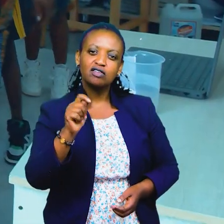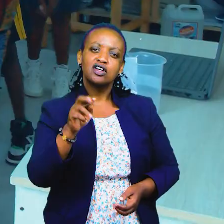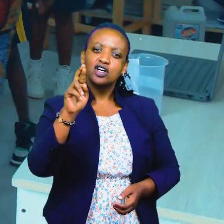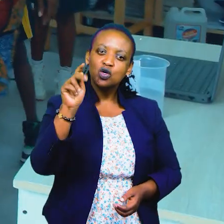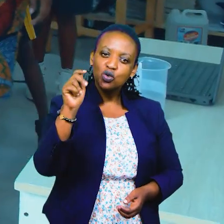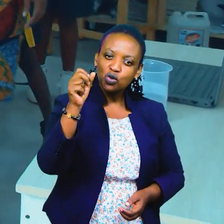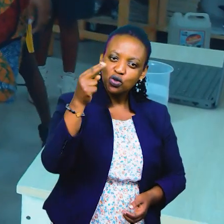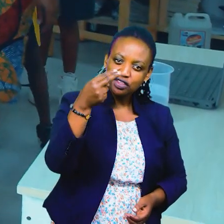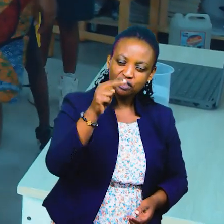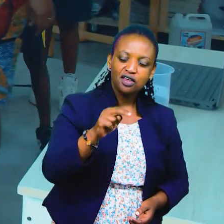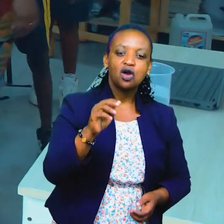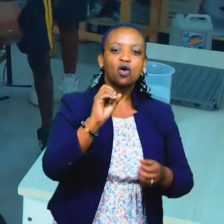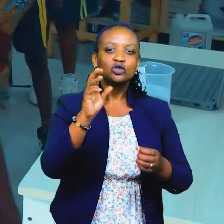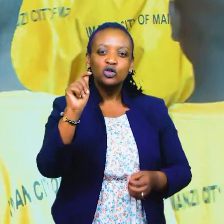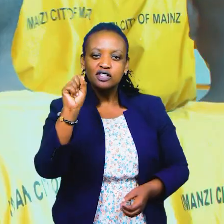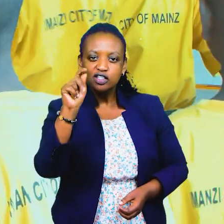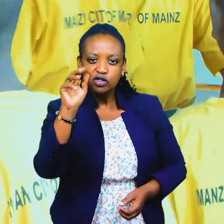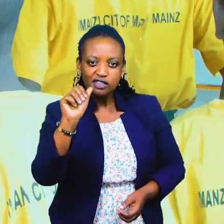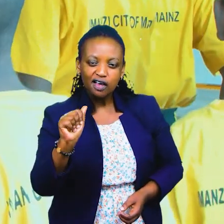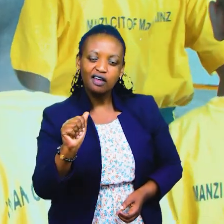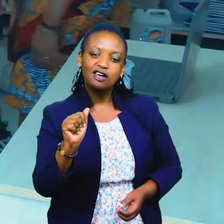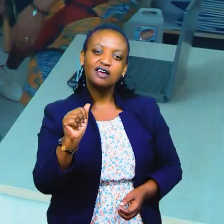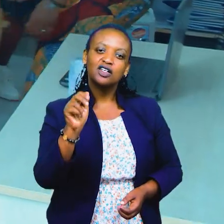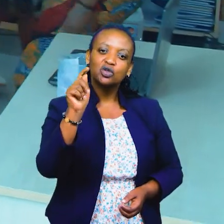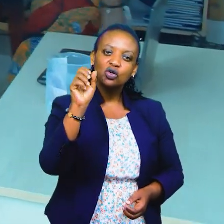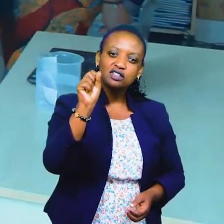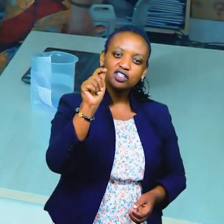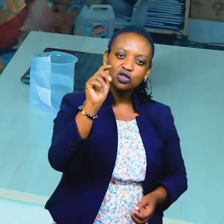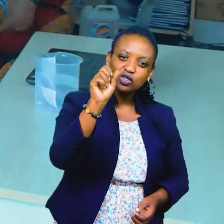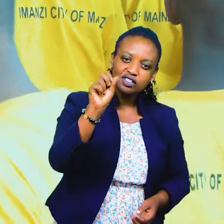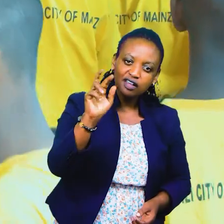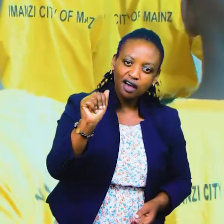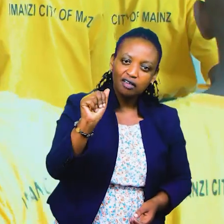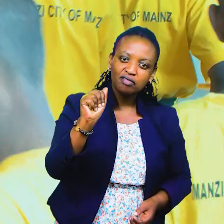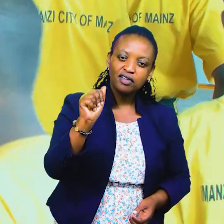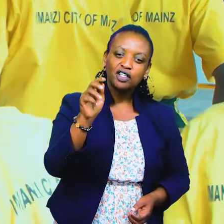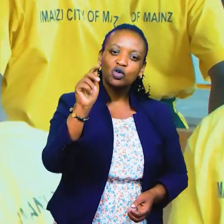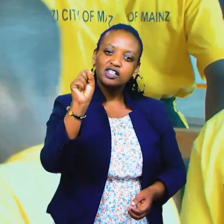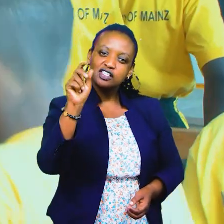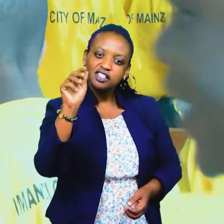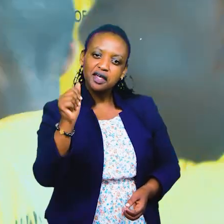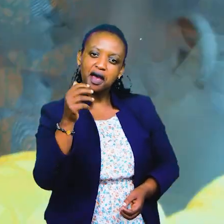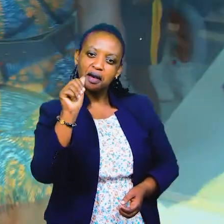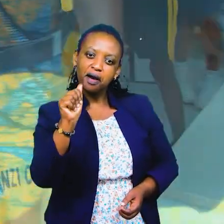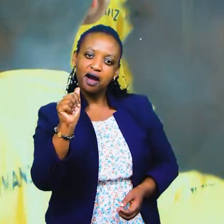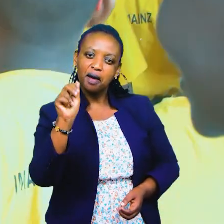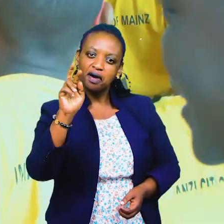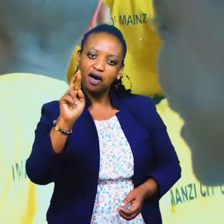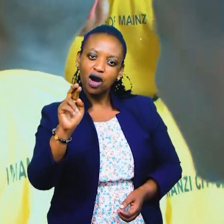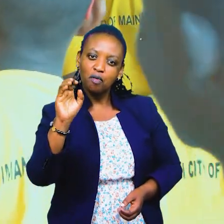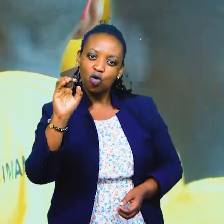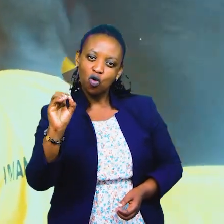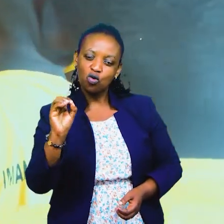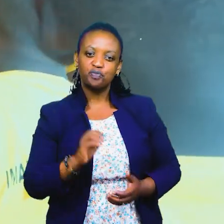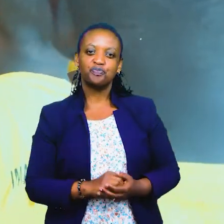I'm tail. Roots. Toaster, toaster, toaster. Toaster, toaster, toaster. I'm F,